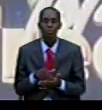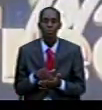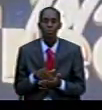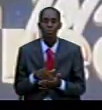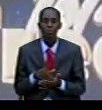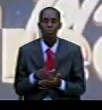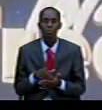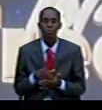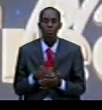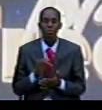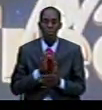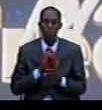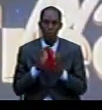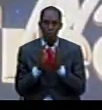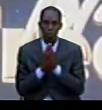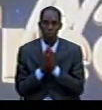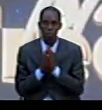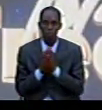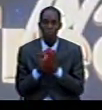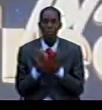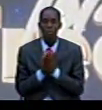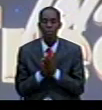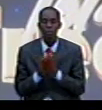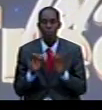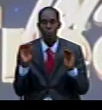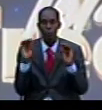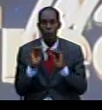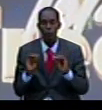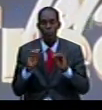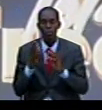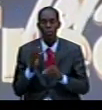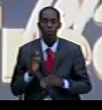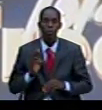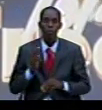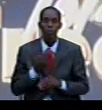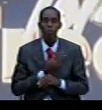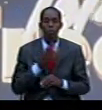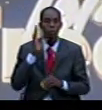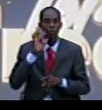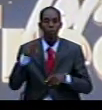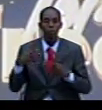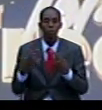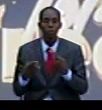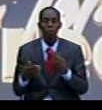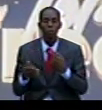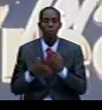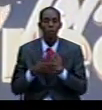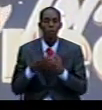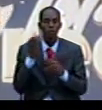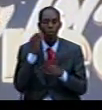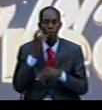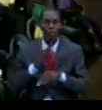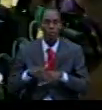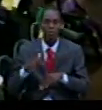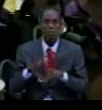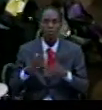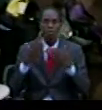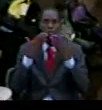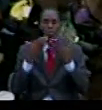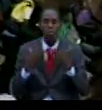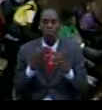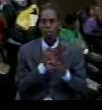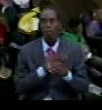I pray that none of us will go home empty-handed tonight. Thank you, and God bless you.